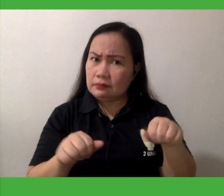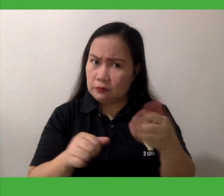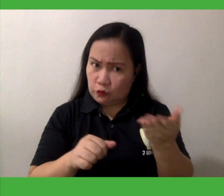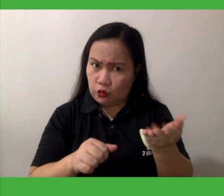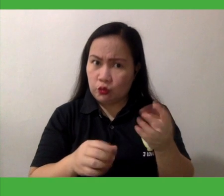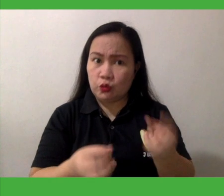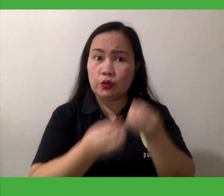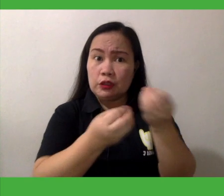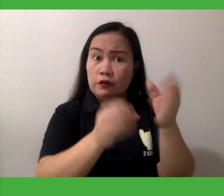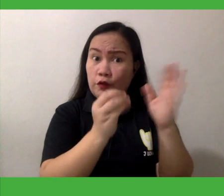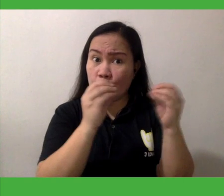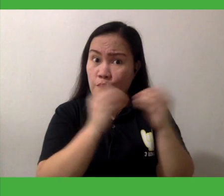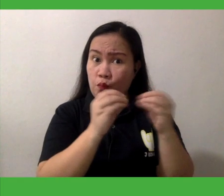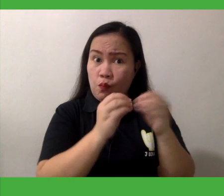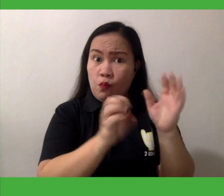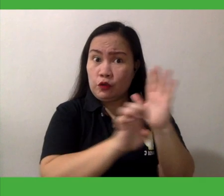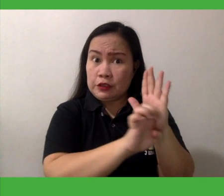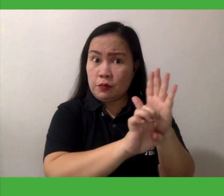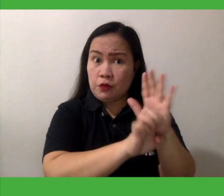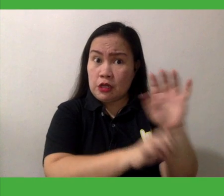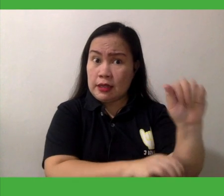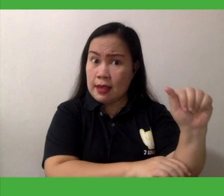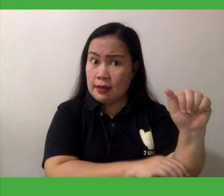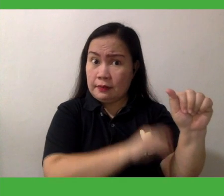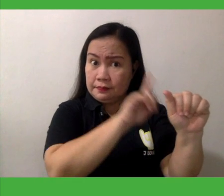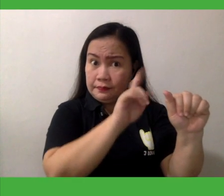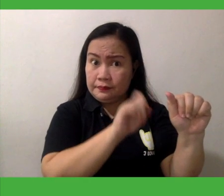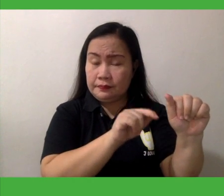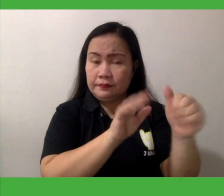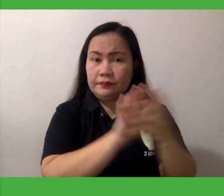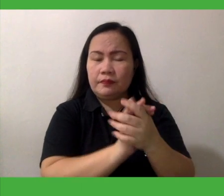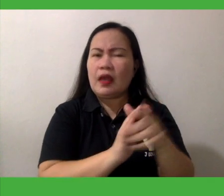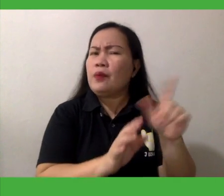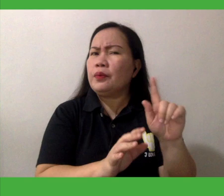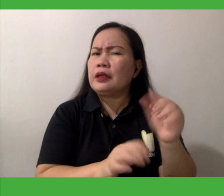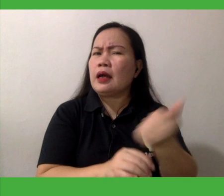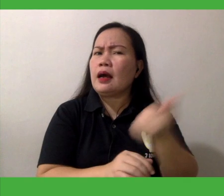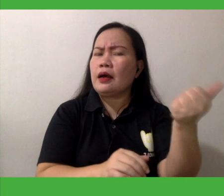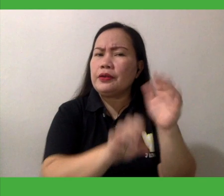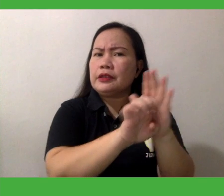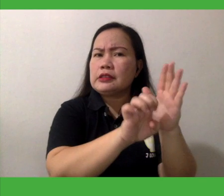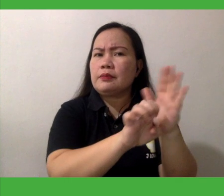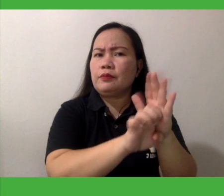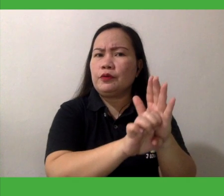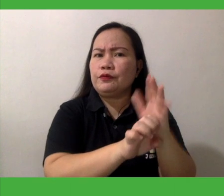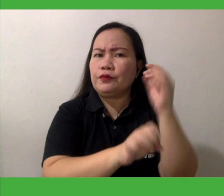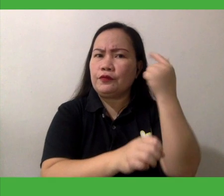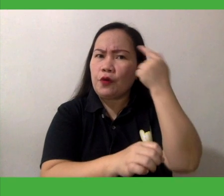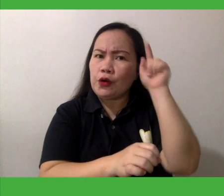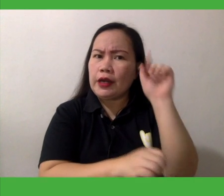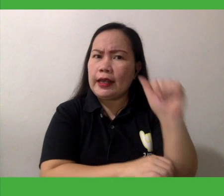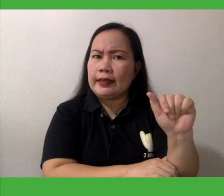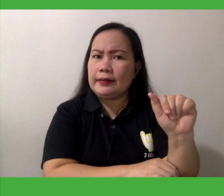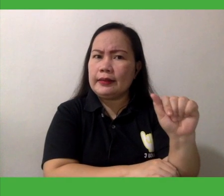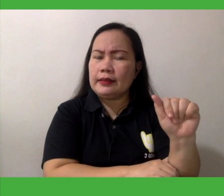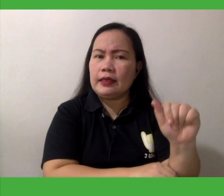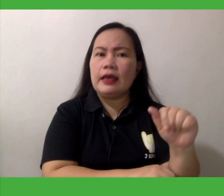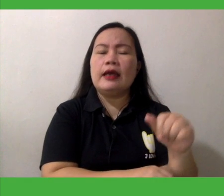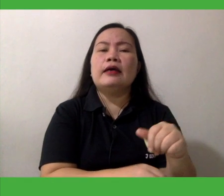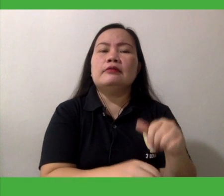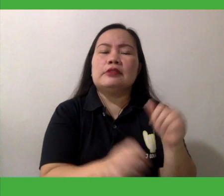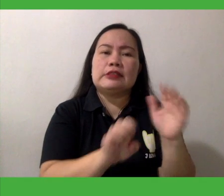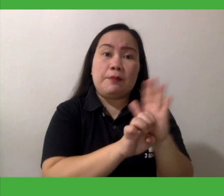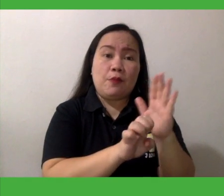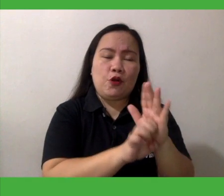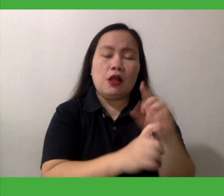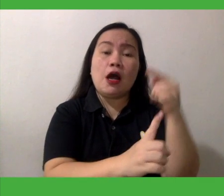add or give more examples in column A? Okay, so ano pa ba yung mga examples na pwede sa column A? Pwede dyan